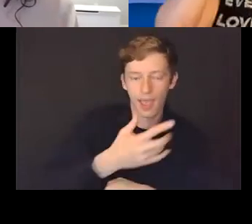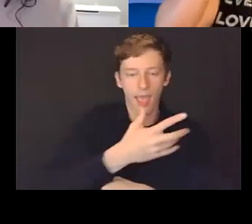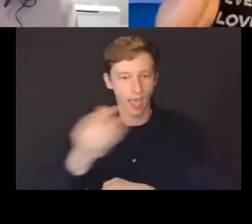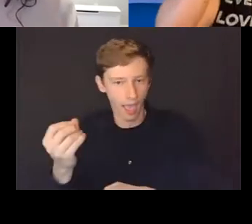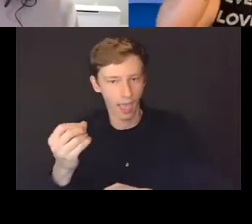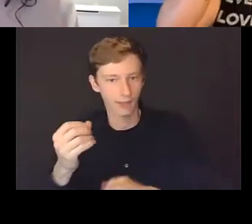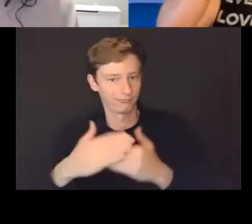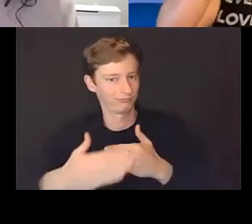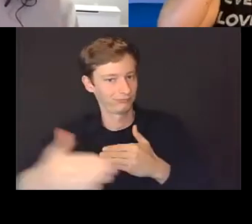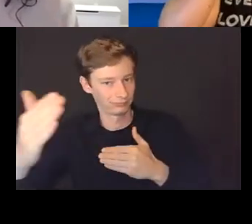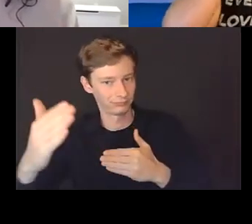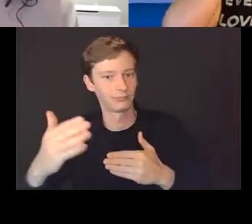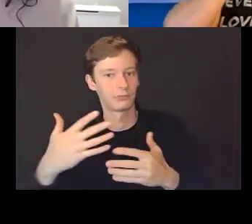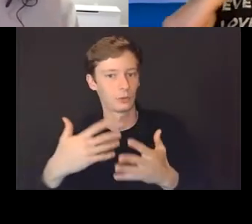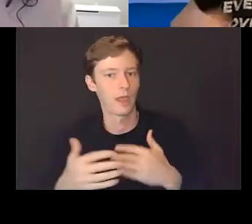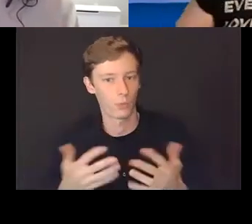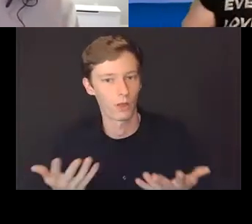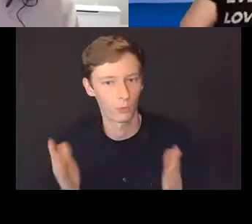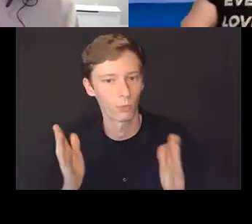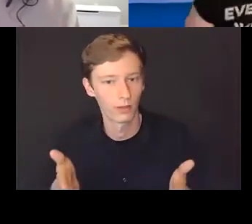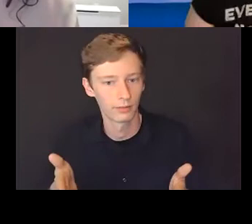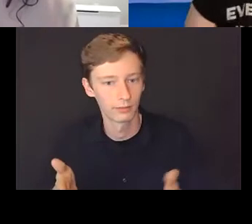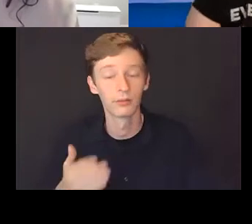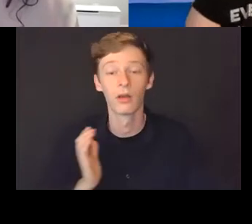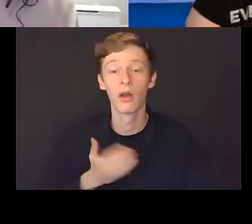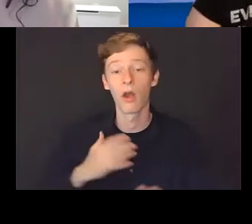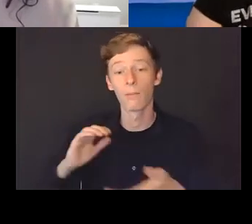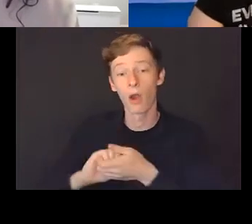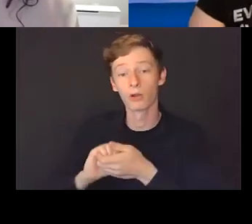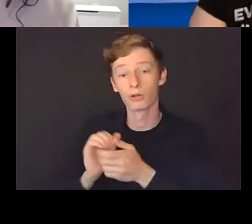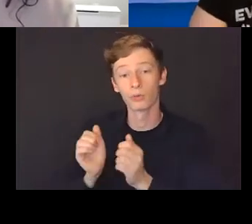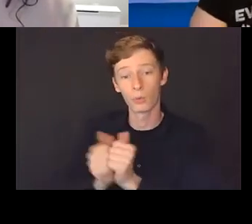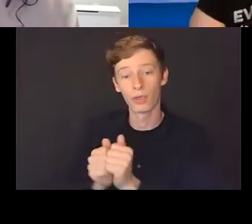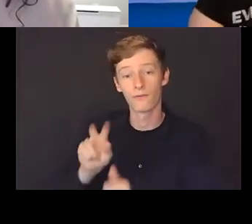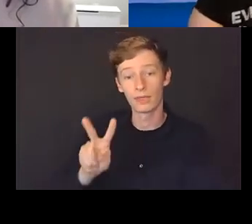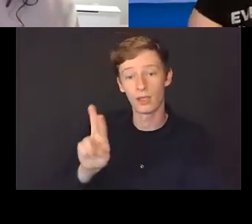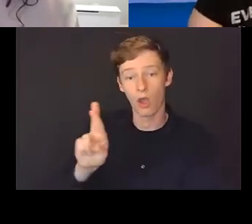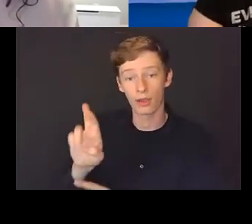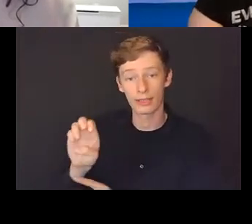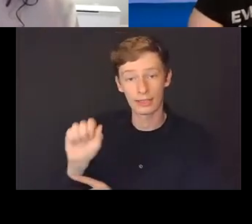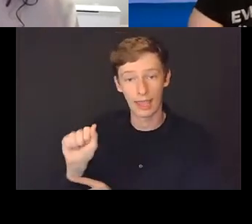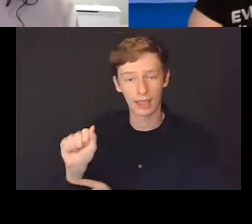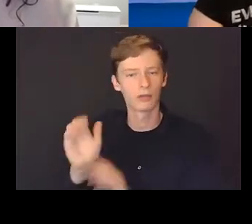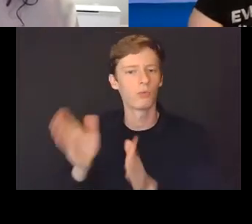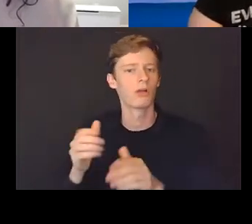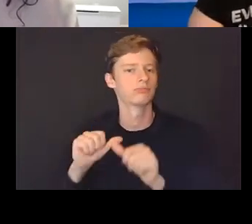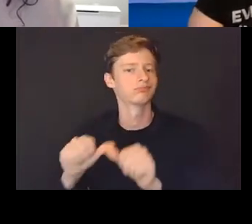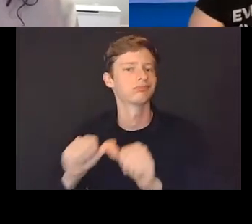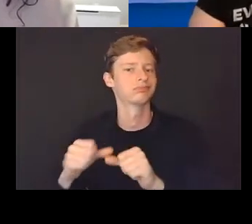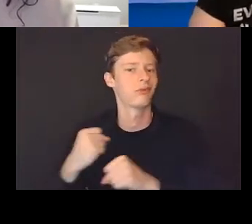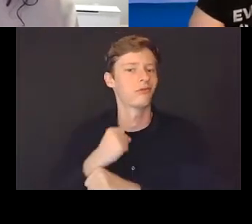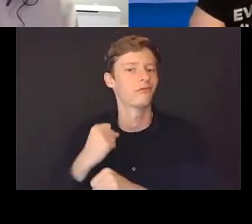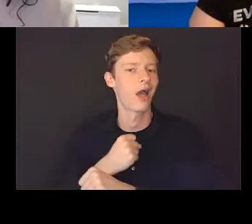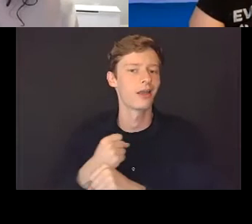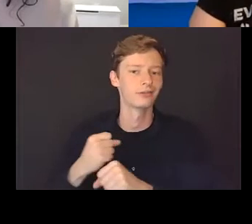of Virginia, and with our partners in the Virginia Reproductive Equity Alliance, will continue to fight to maintain this access